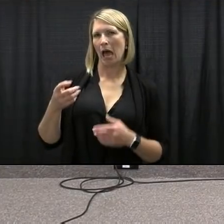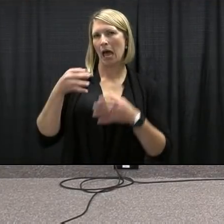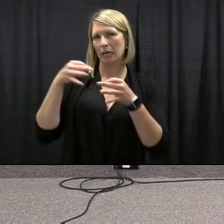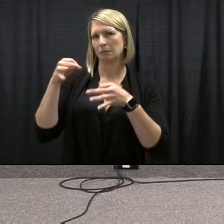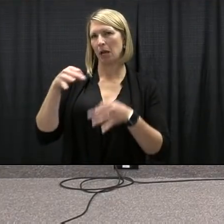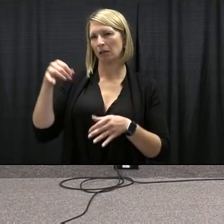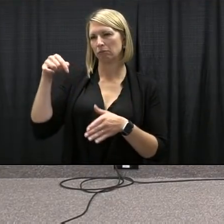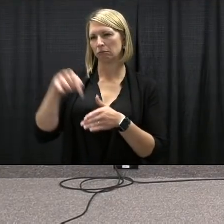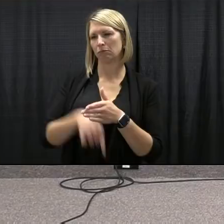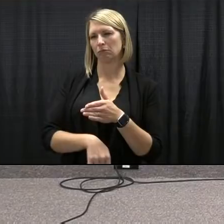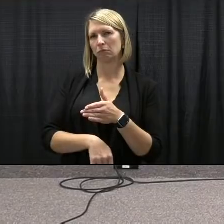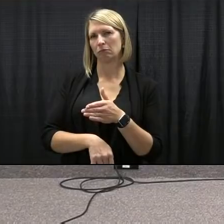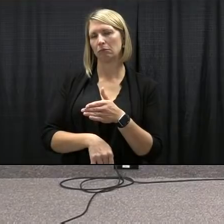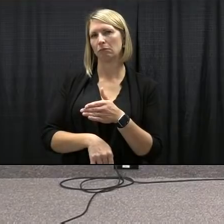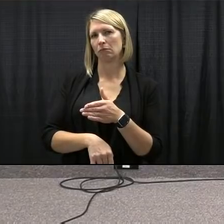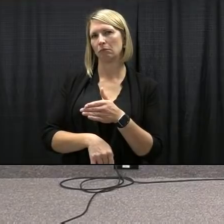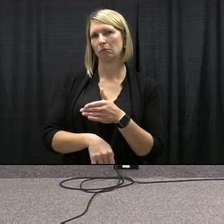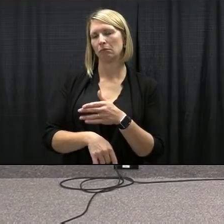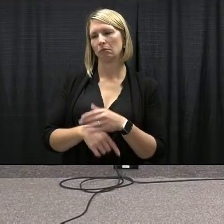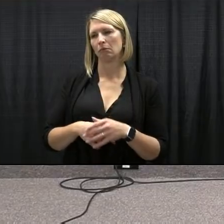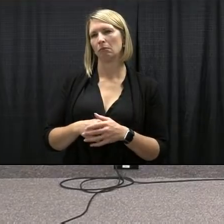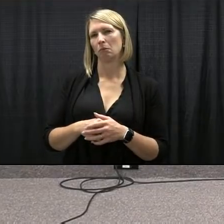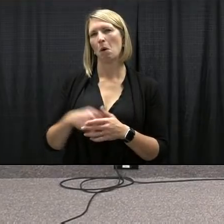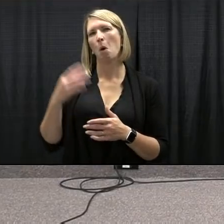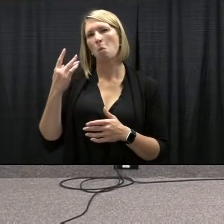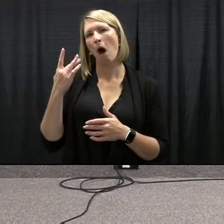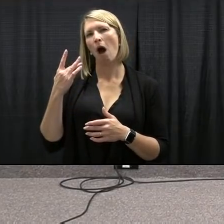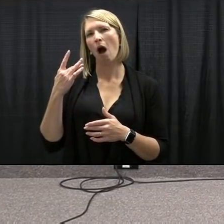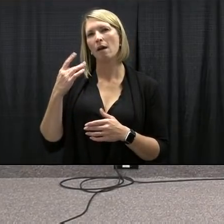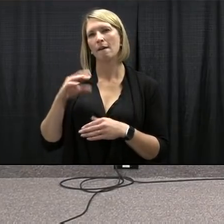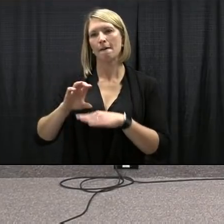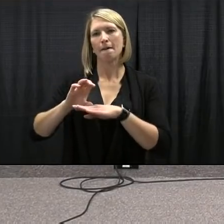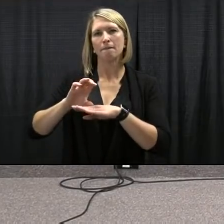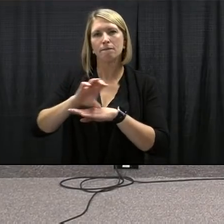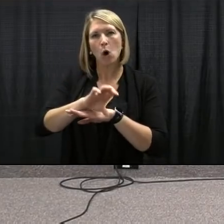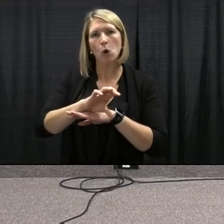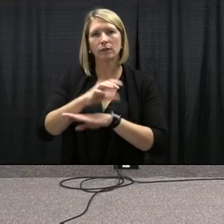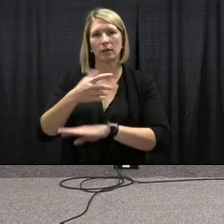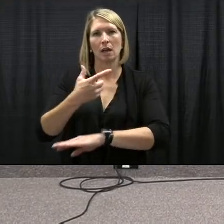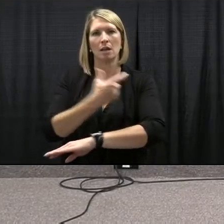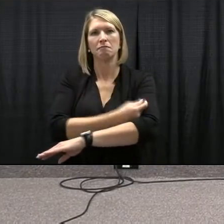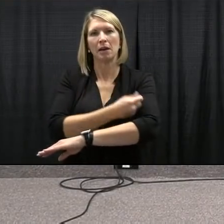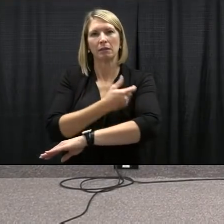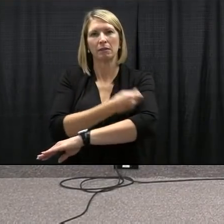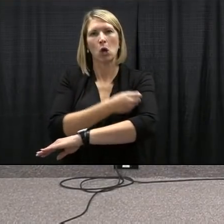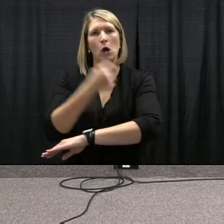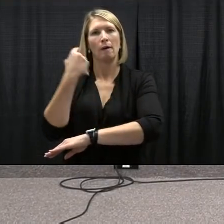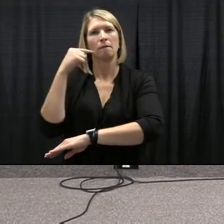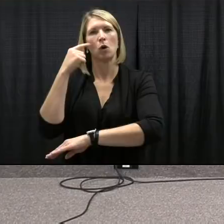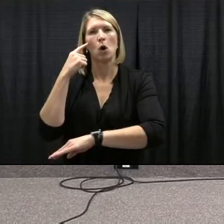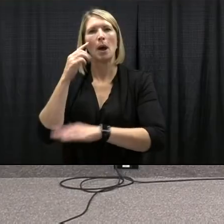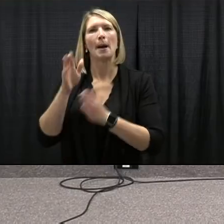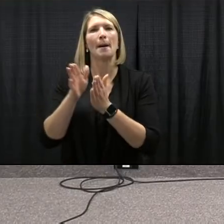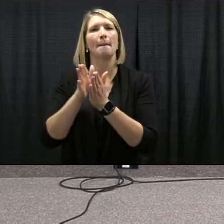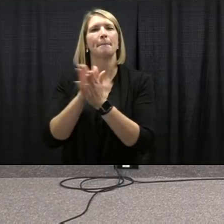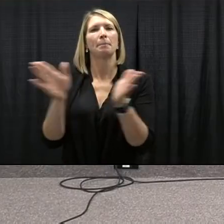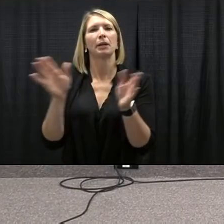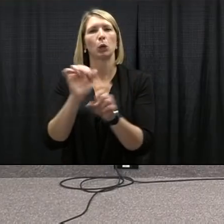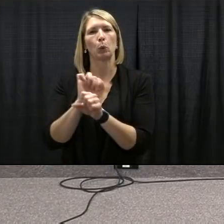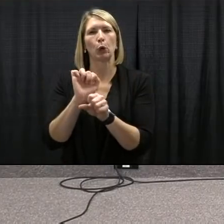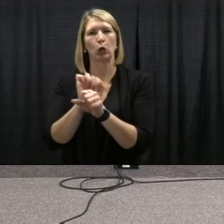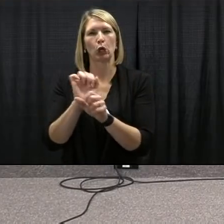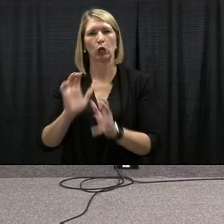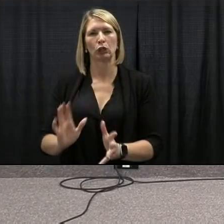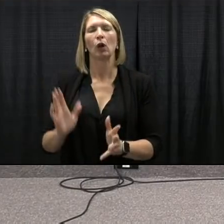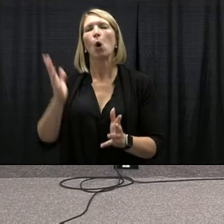why it seems that we've decided now to mandate vaccinations for our public sector workers, or why we're